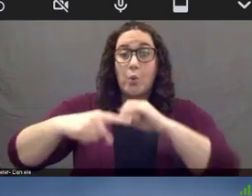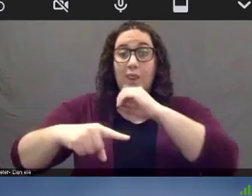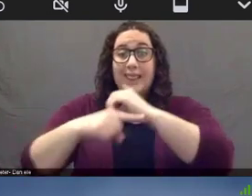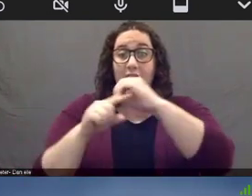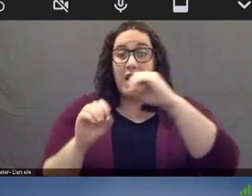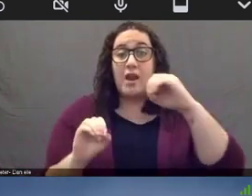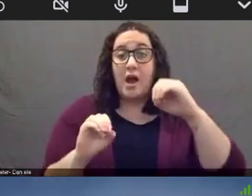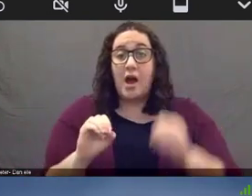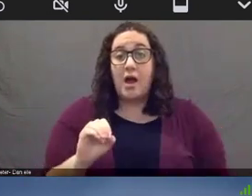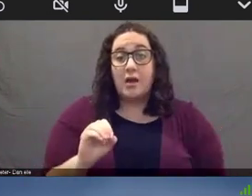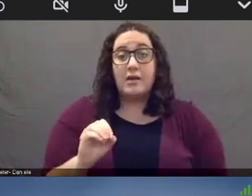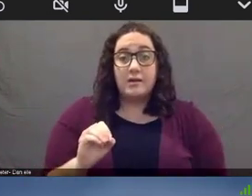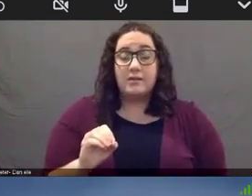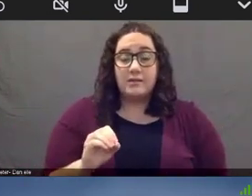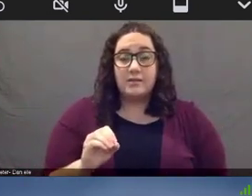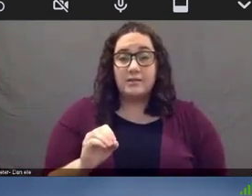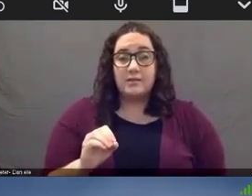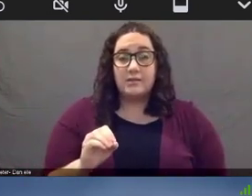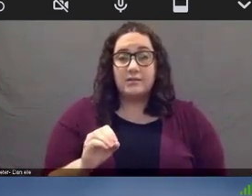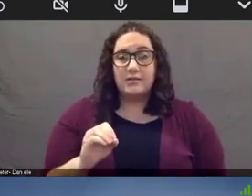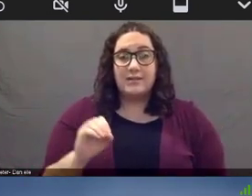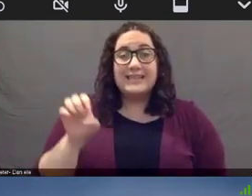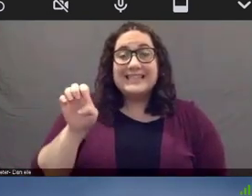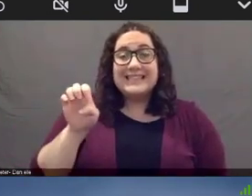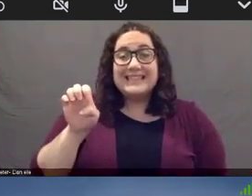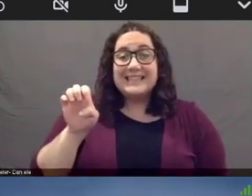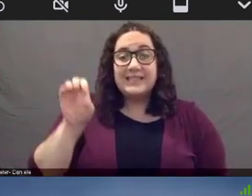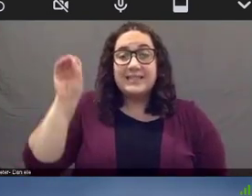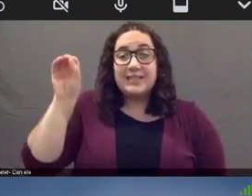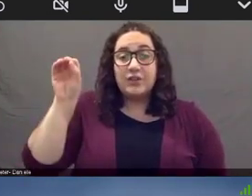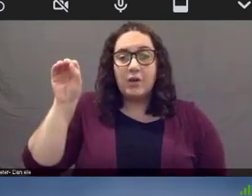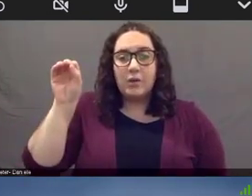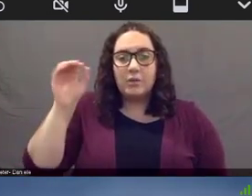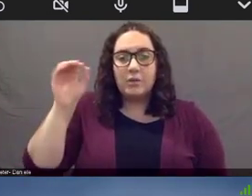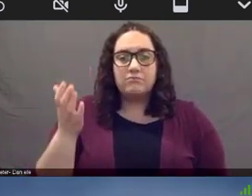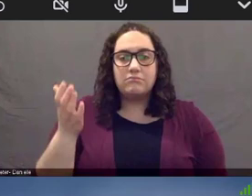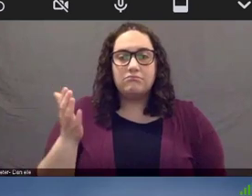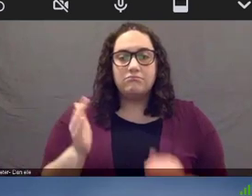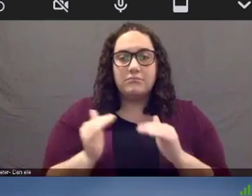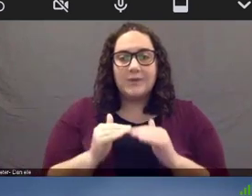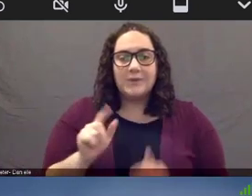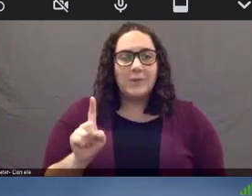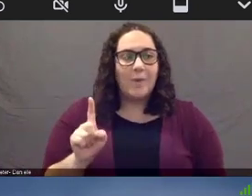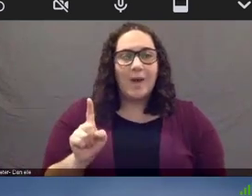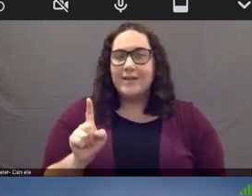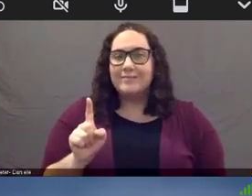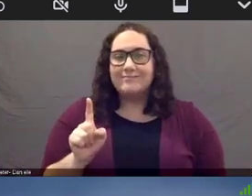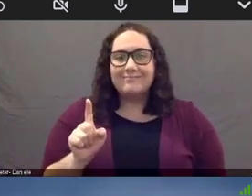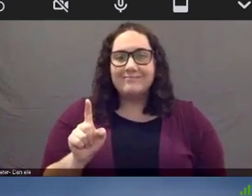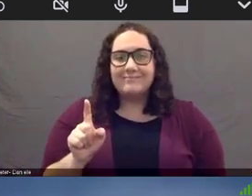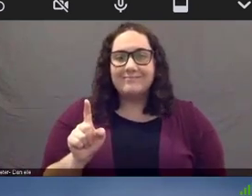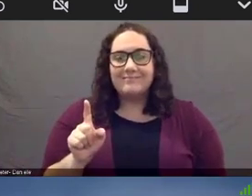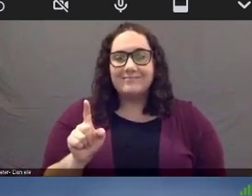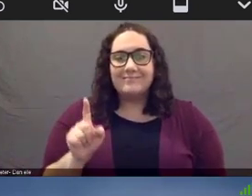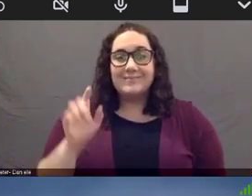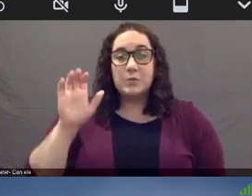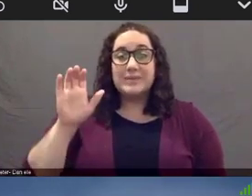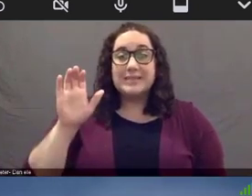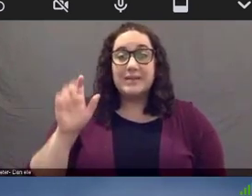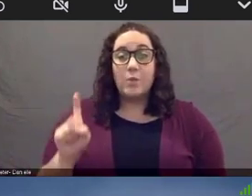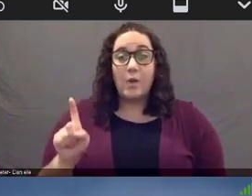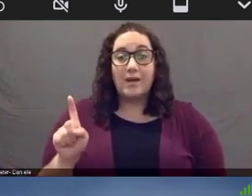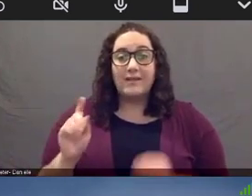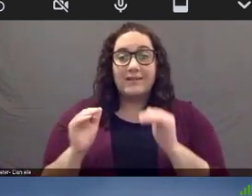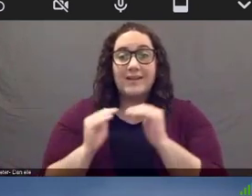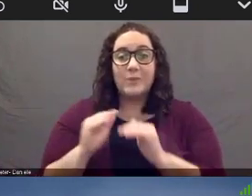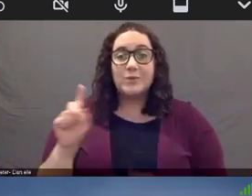e to the power of zero when time is equal to zero is equal to one, right? So then our C1 is equal to our initial temperature